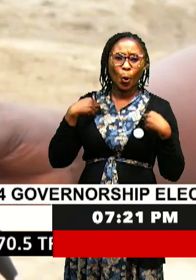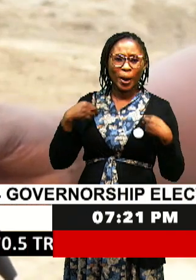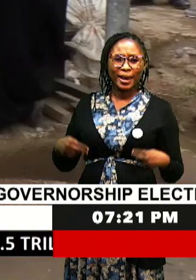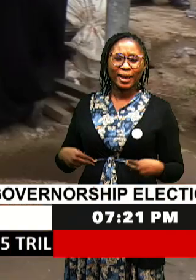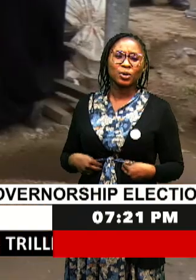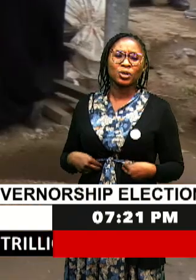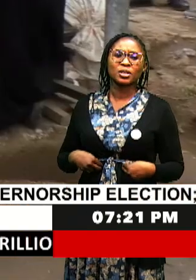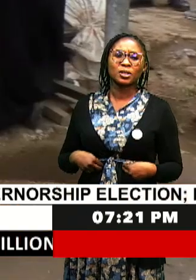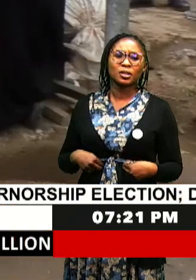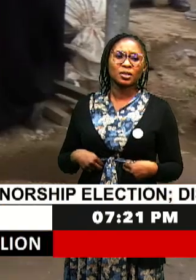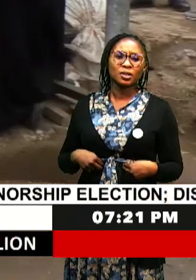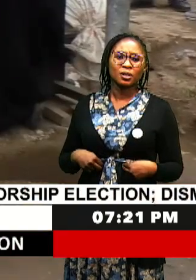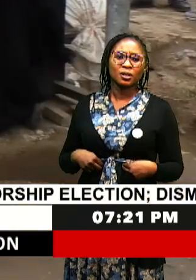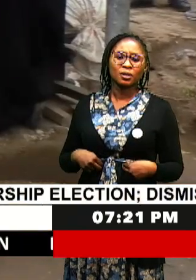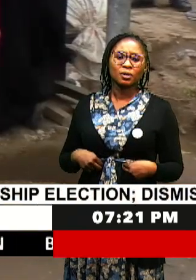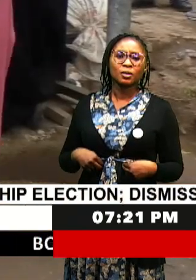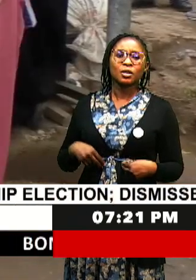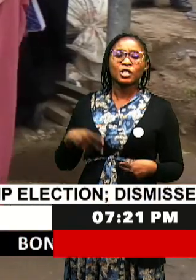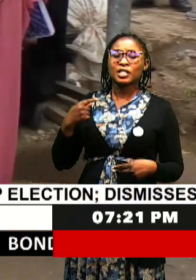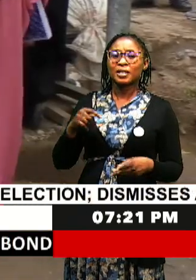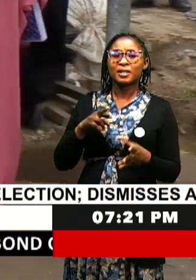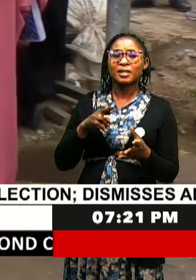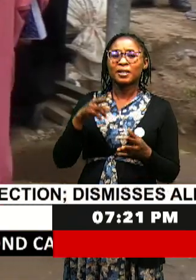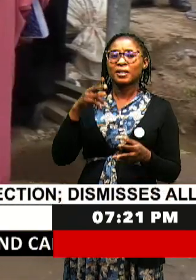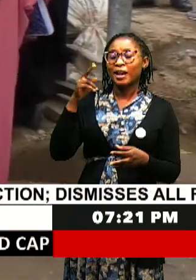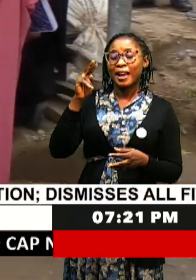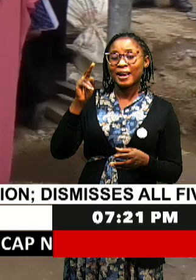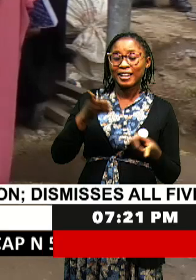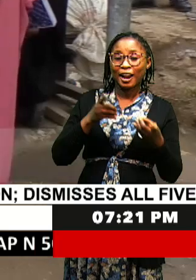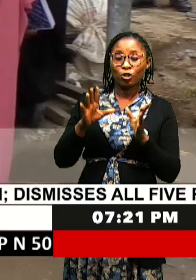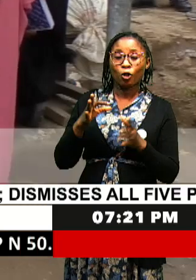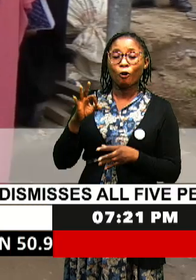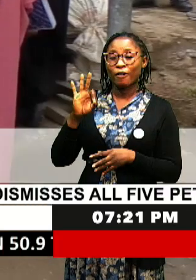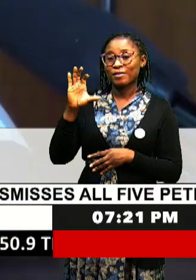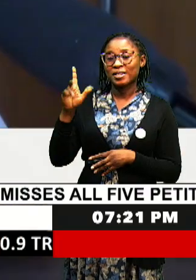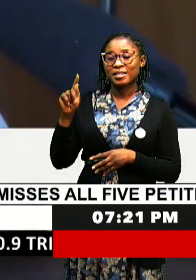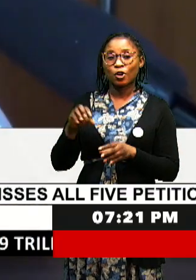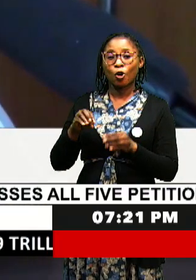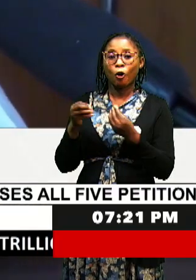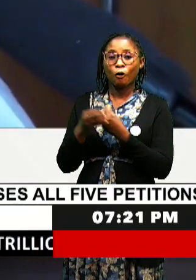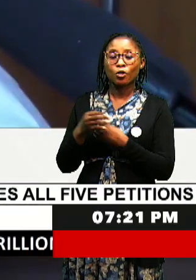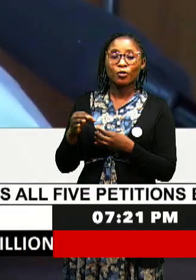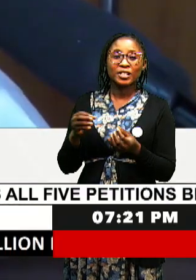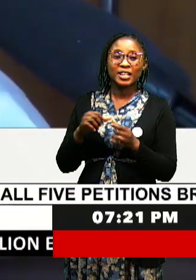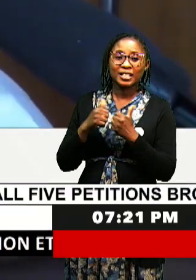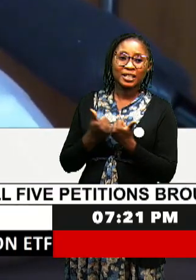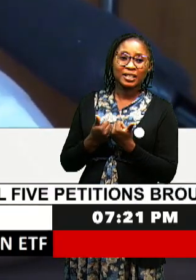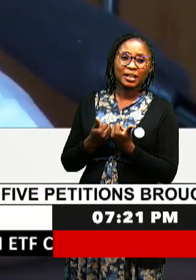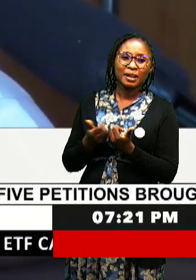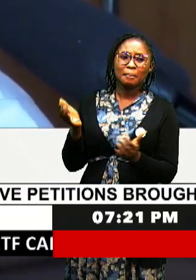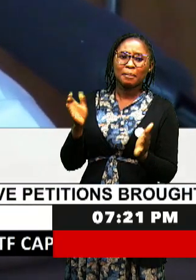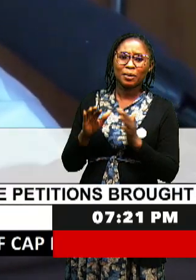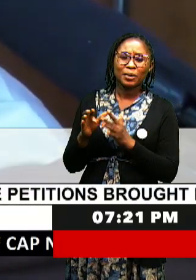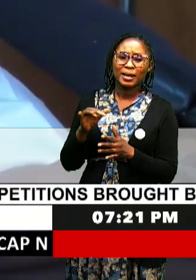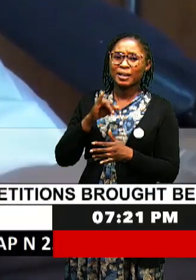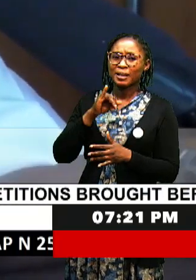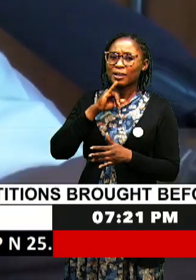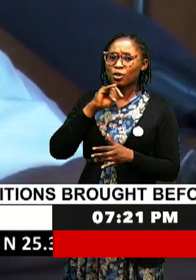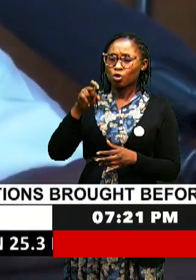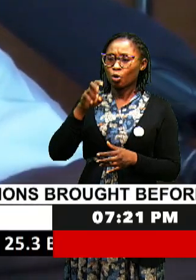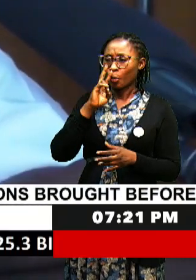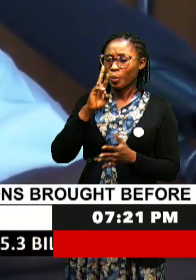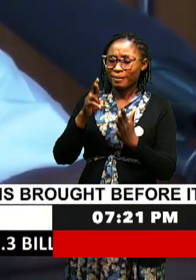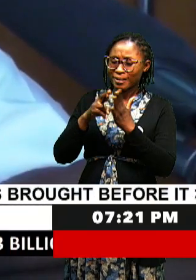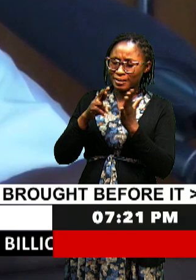vitality. Kenneth Azikwe is the director of FCT office of the agency. Packaged rice is a regulated product and should be registered by